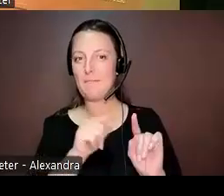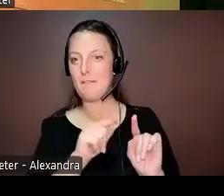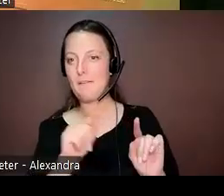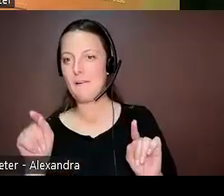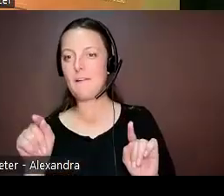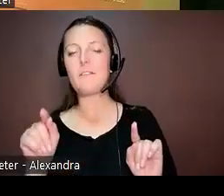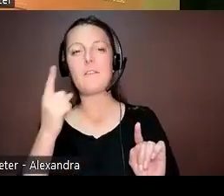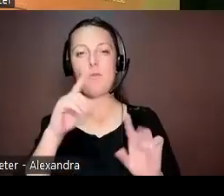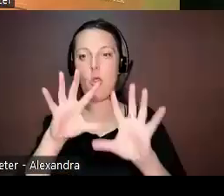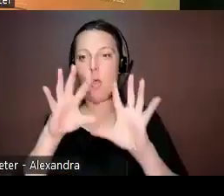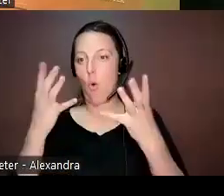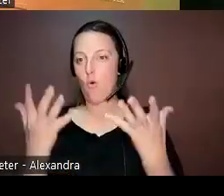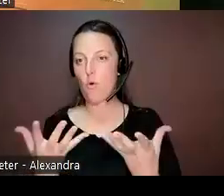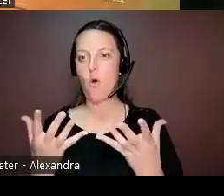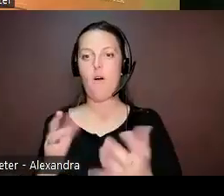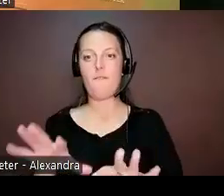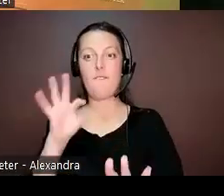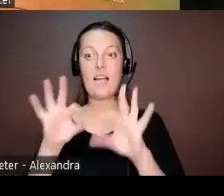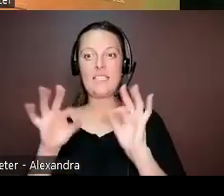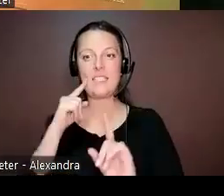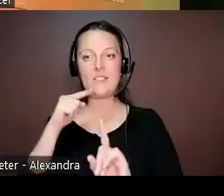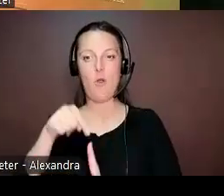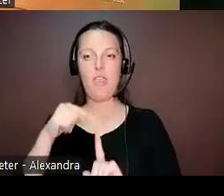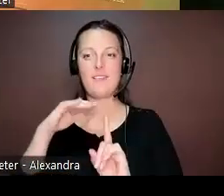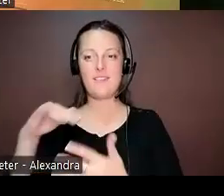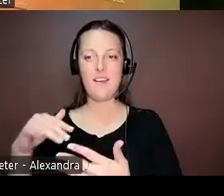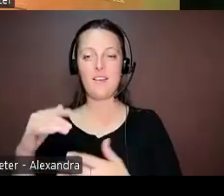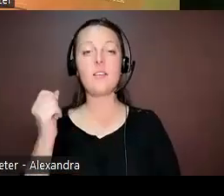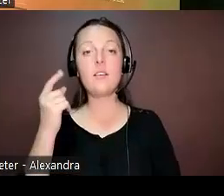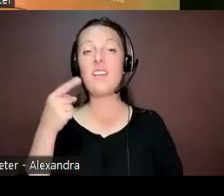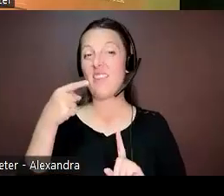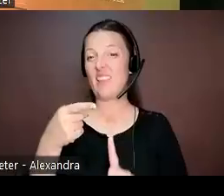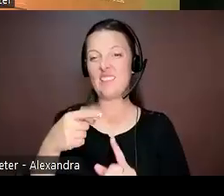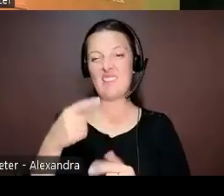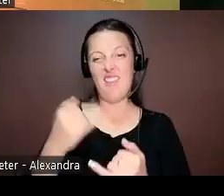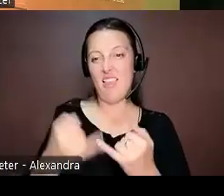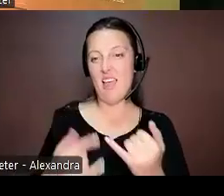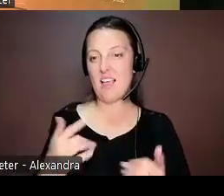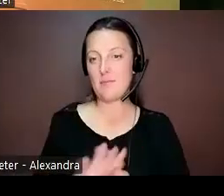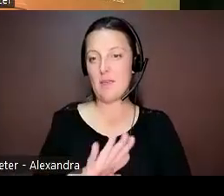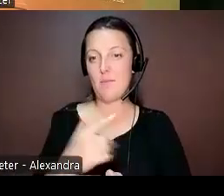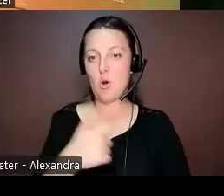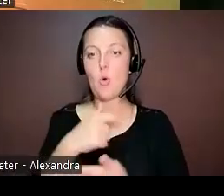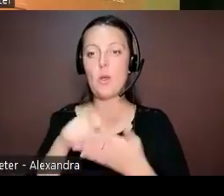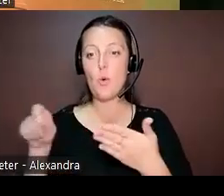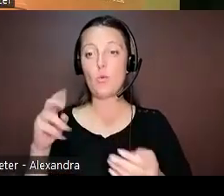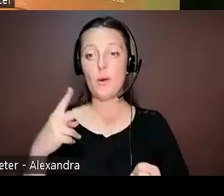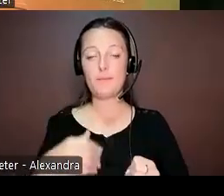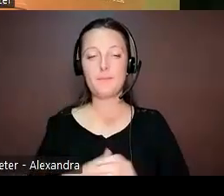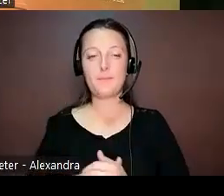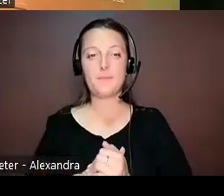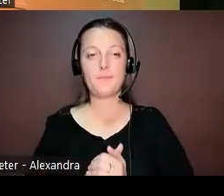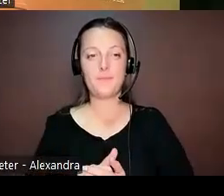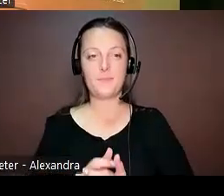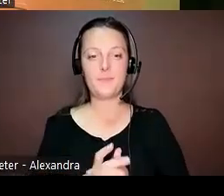finding of the study, okay? And this is the last paper that we wrote, okay? And Mark